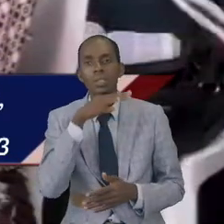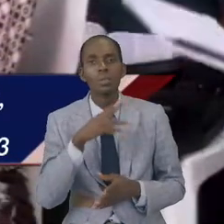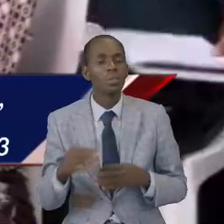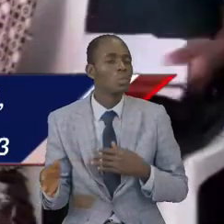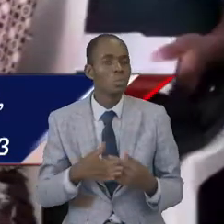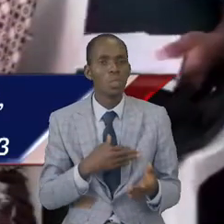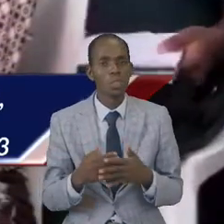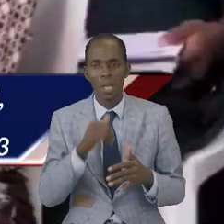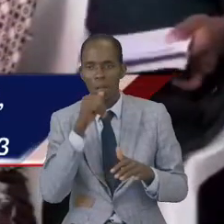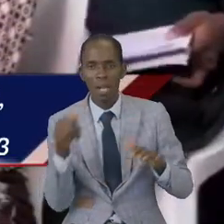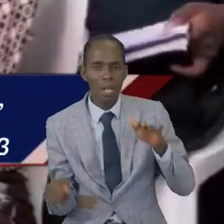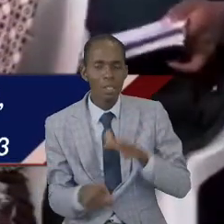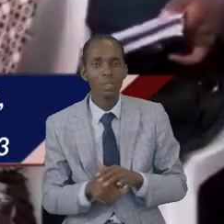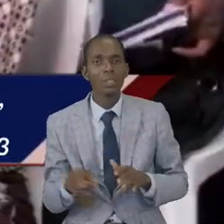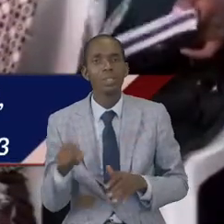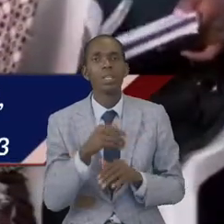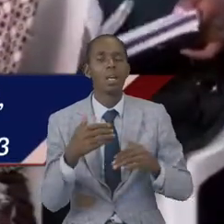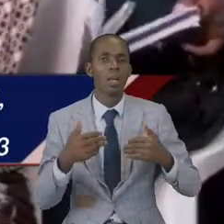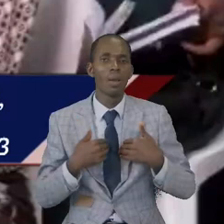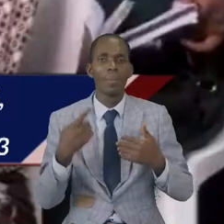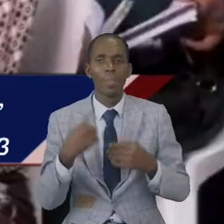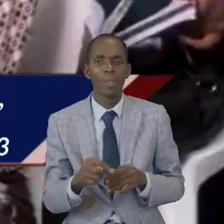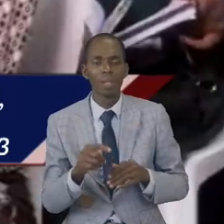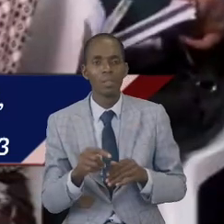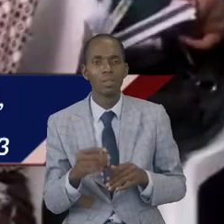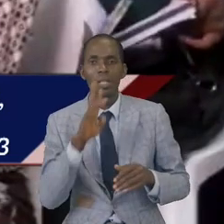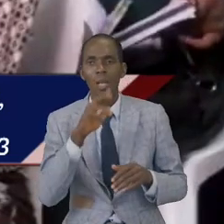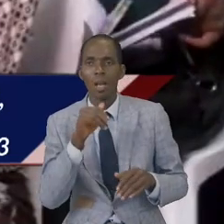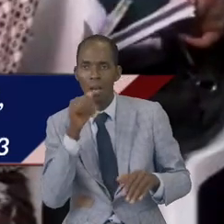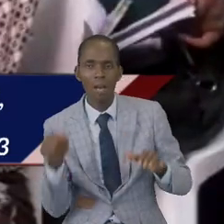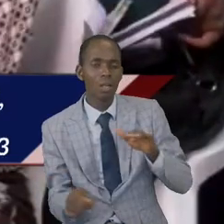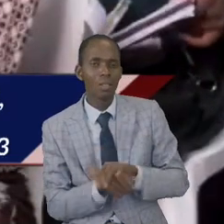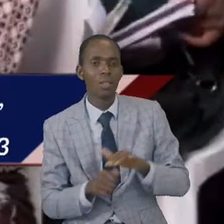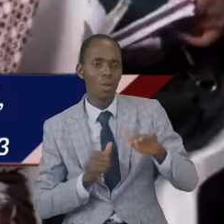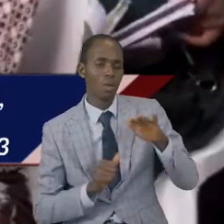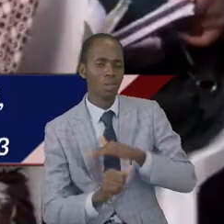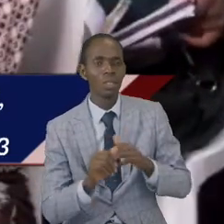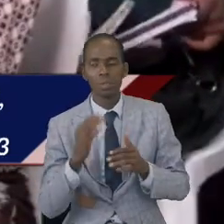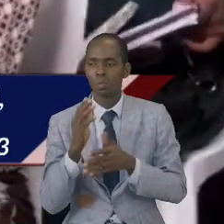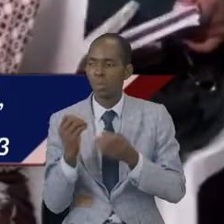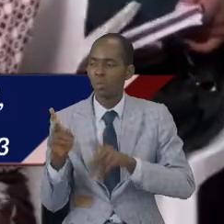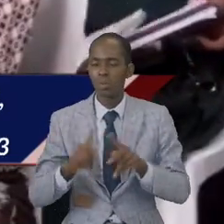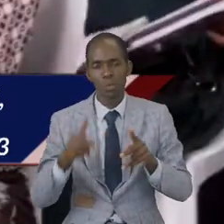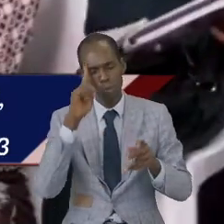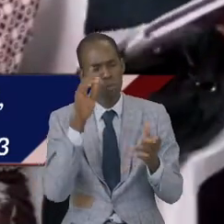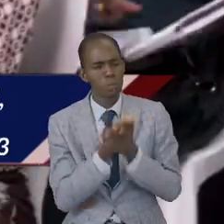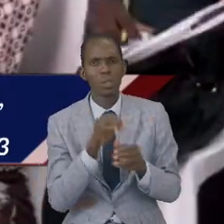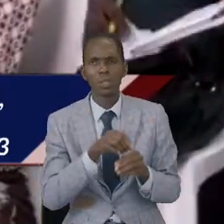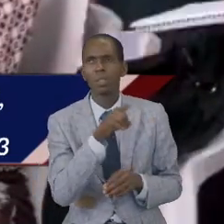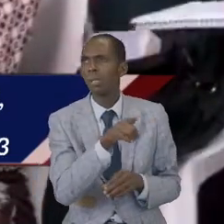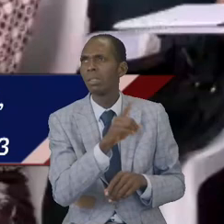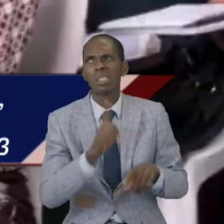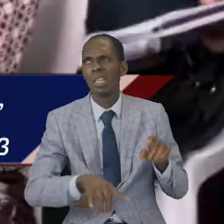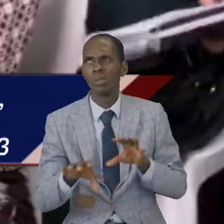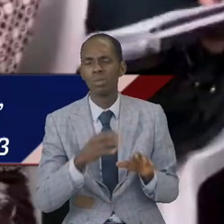under cover. You know, they have the cover of, you know, everybody trusting them, they will not do evil,